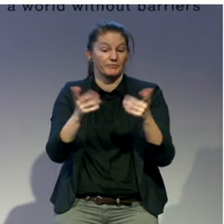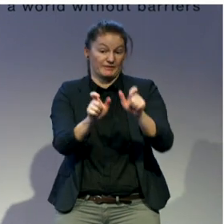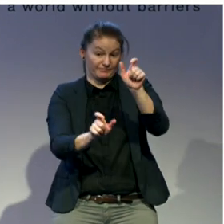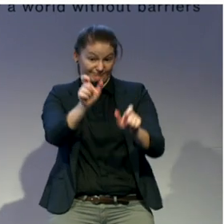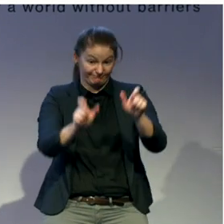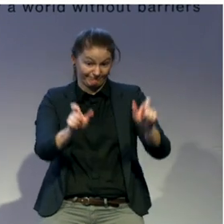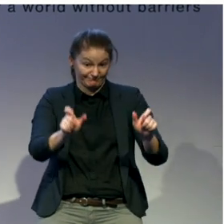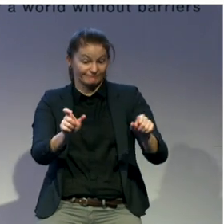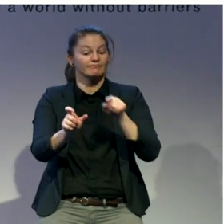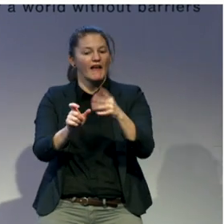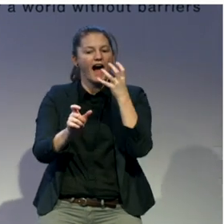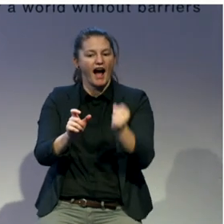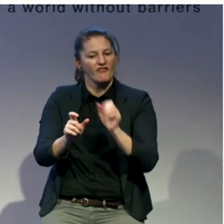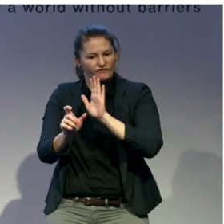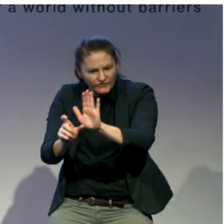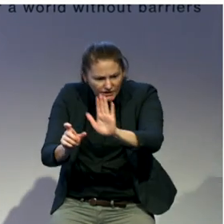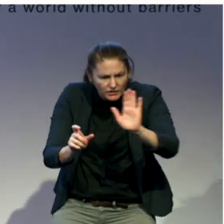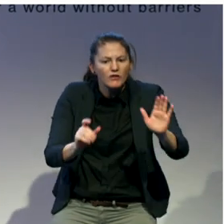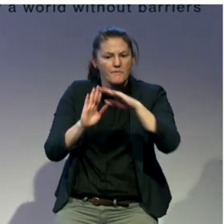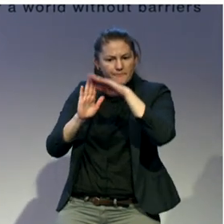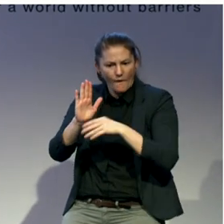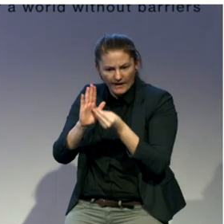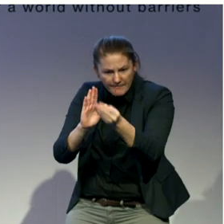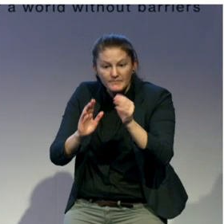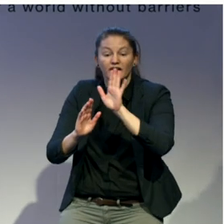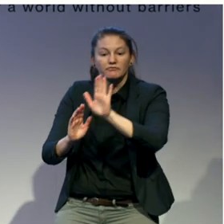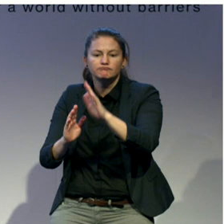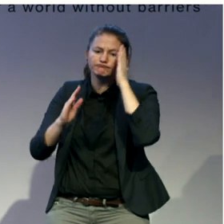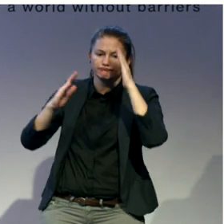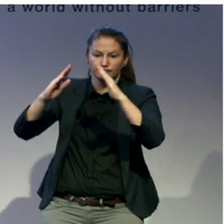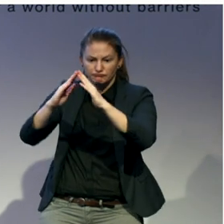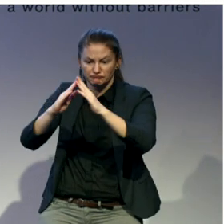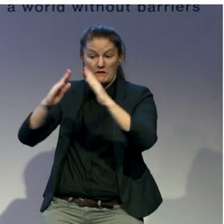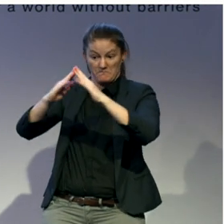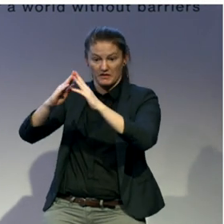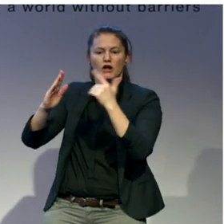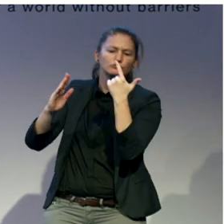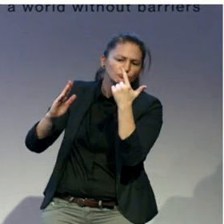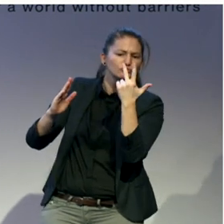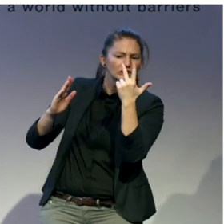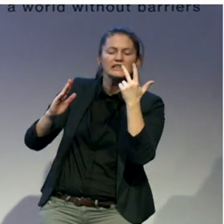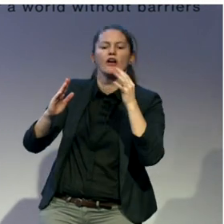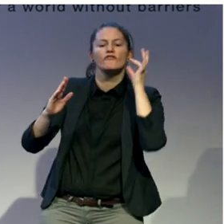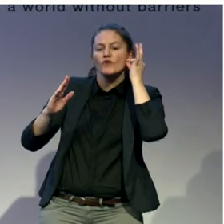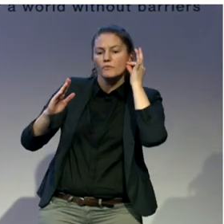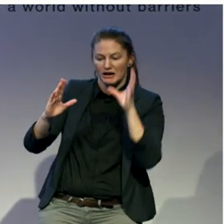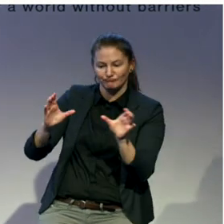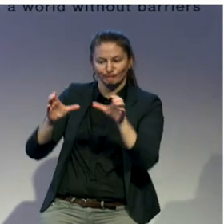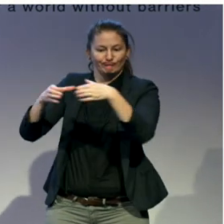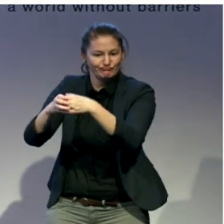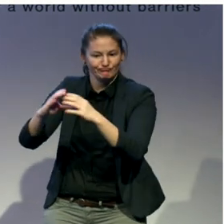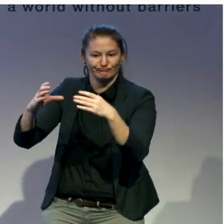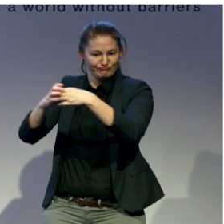accommodates 3 or 4 women with complex PTSD. Seeds is a comprehensive service delivered by professional